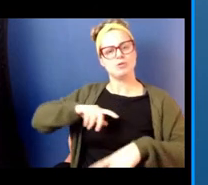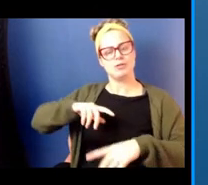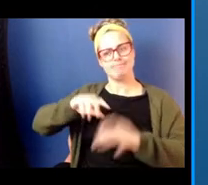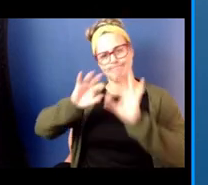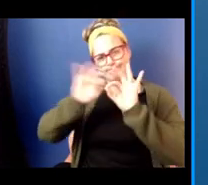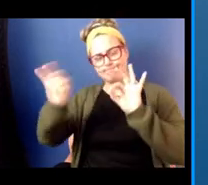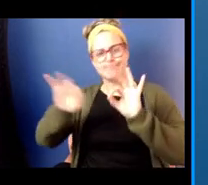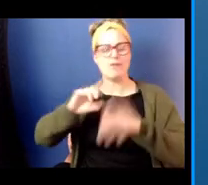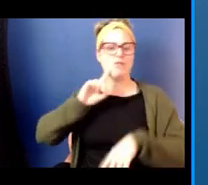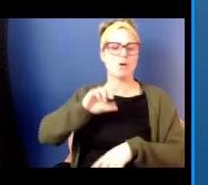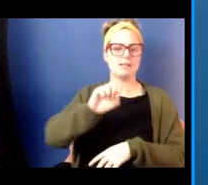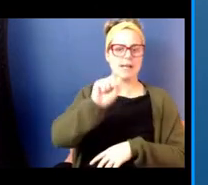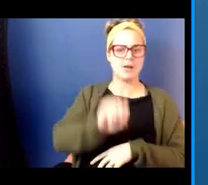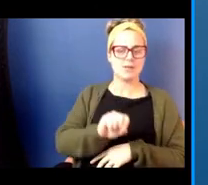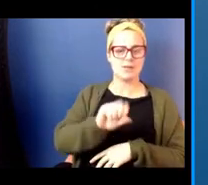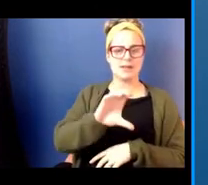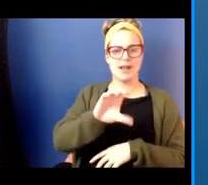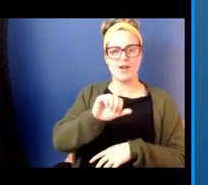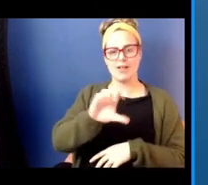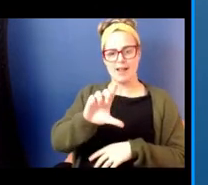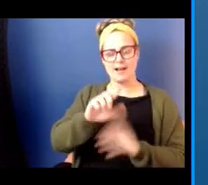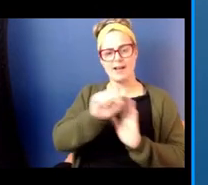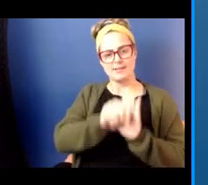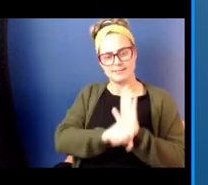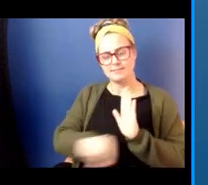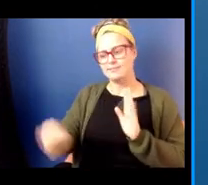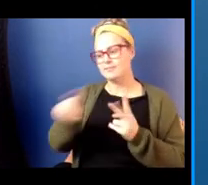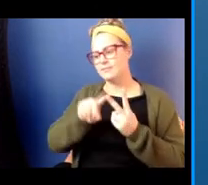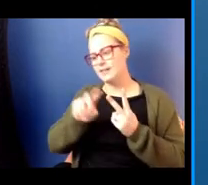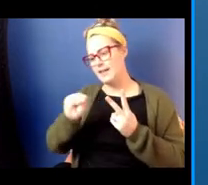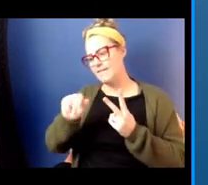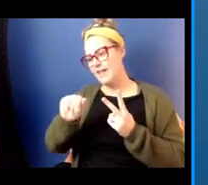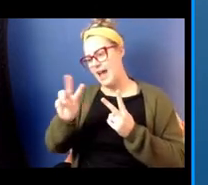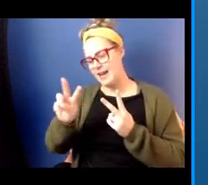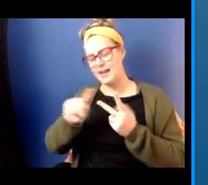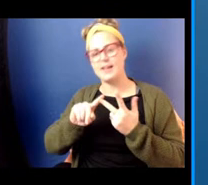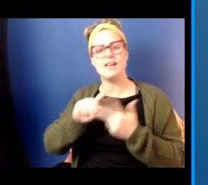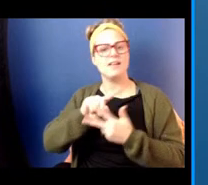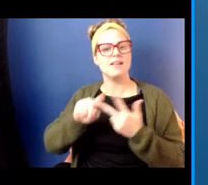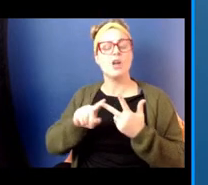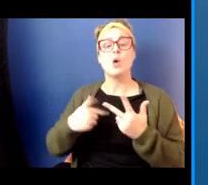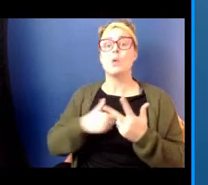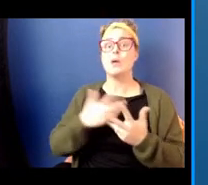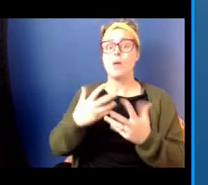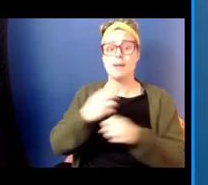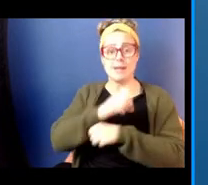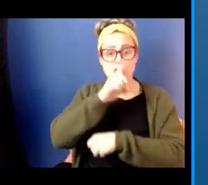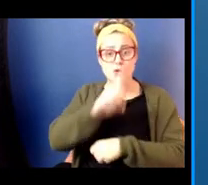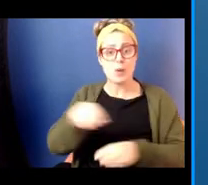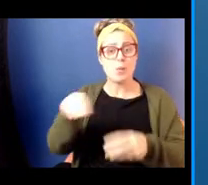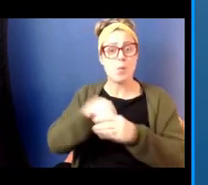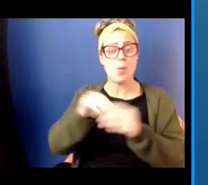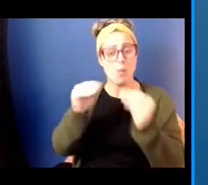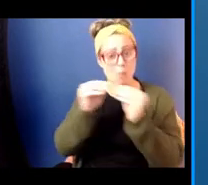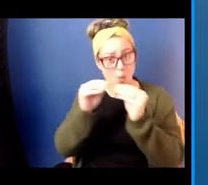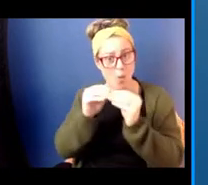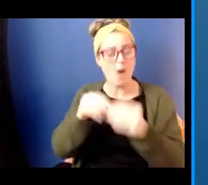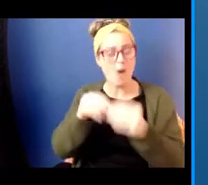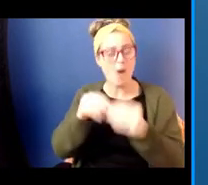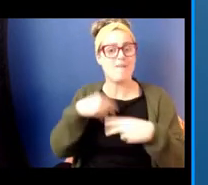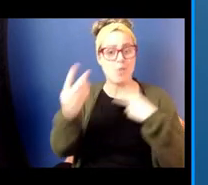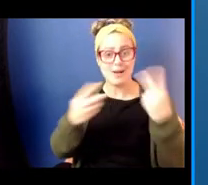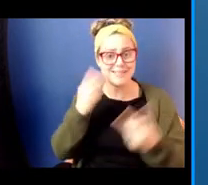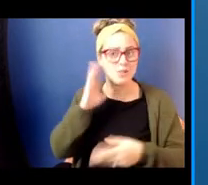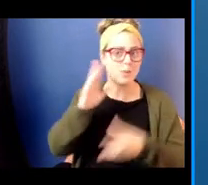window because we wanted to ensure more voices would be heard when we choose our candidates more voices